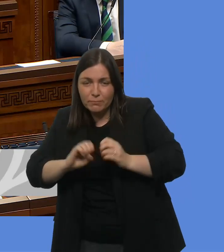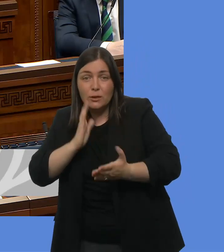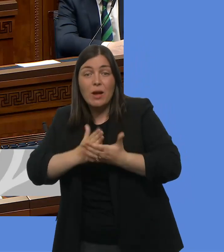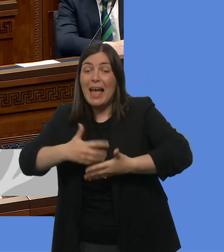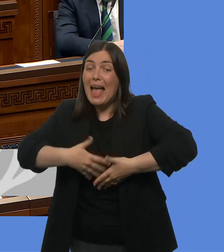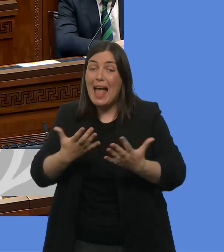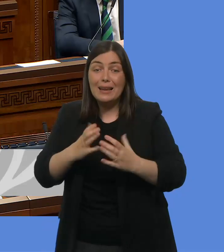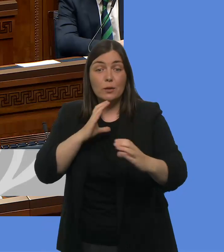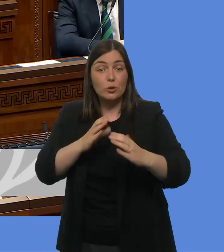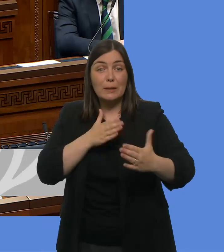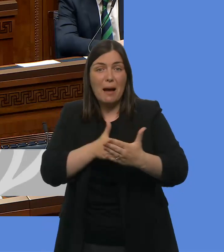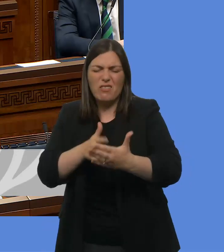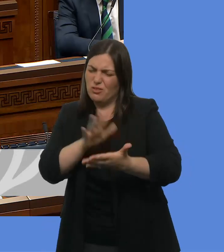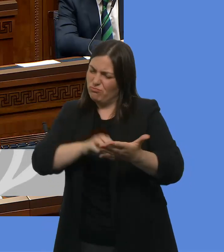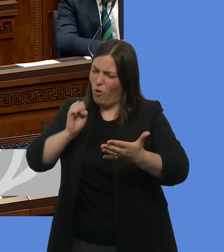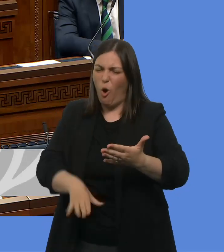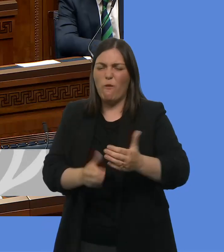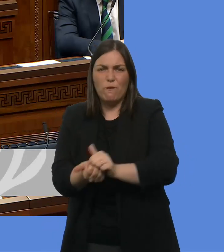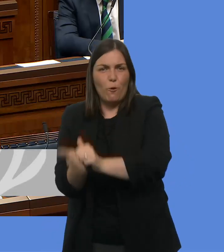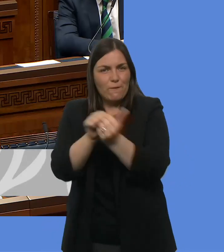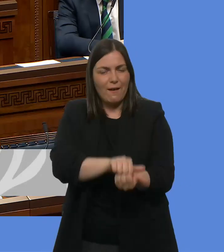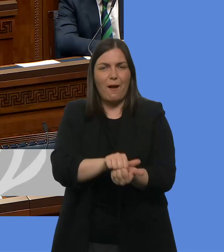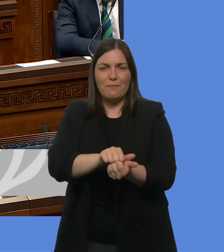both academically and socially.